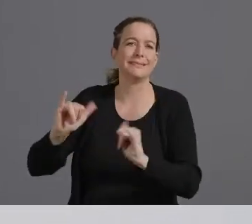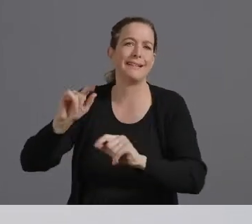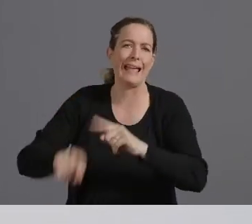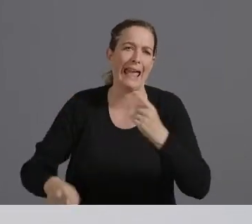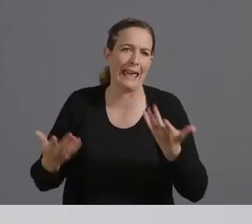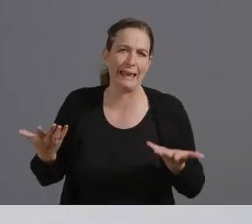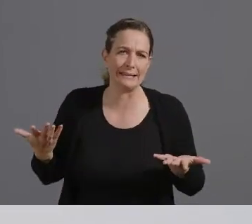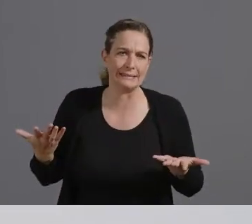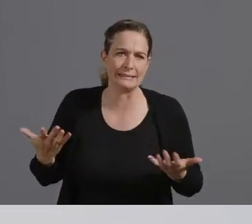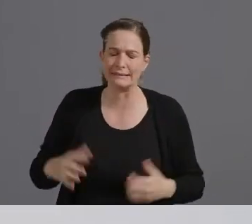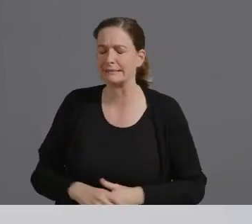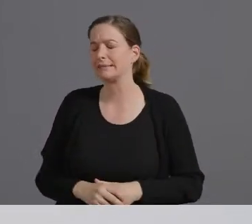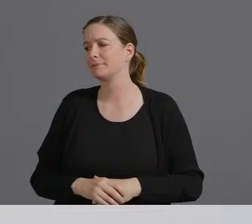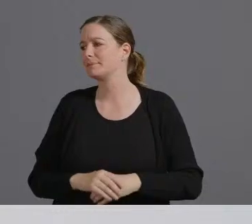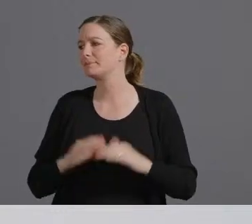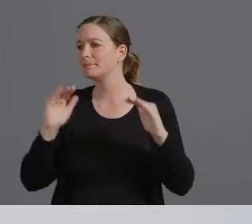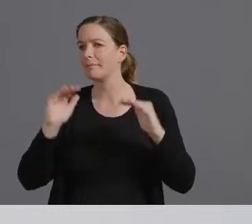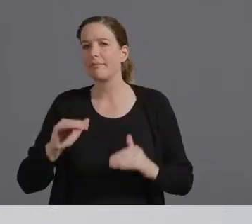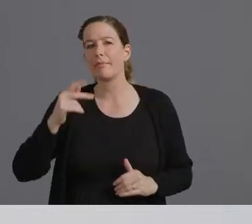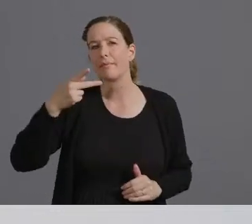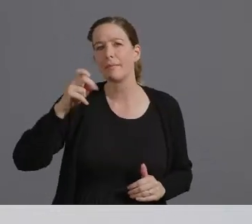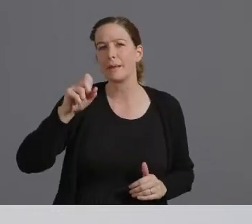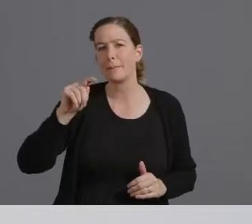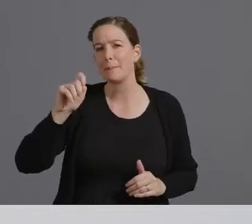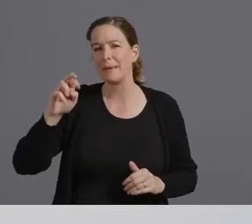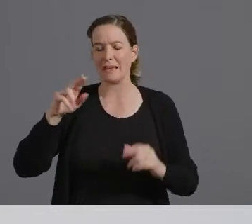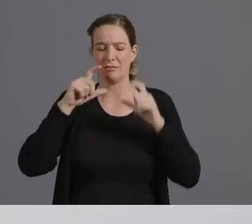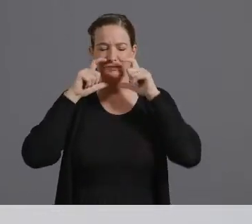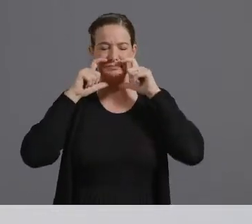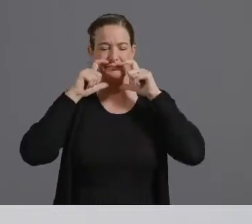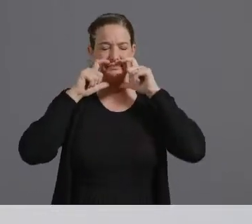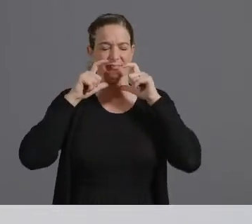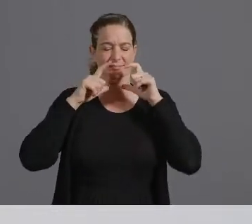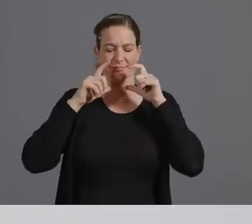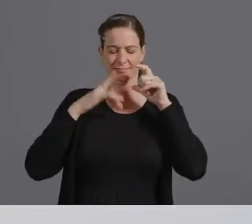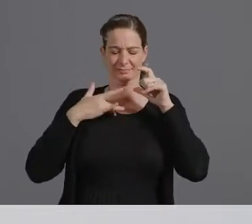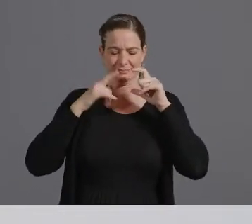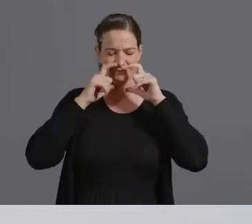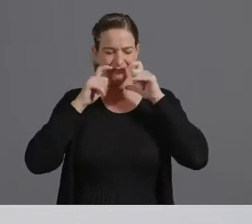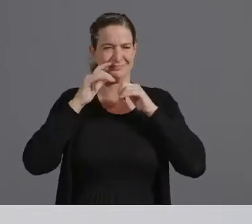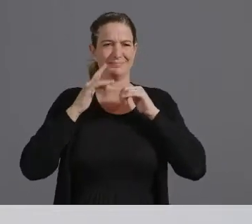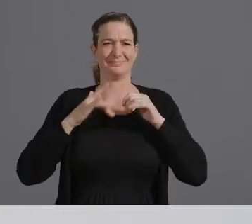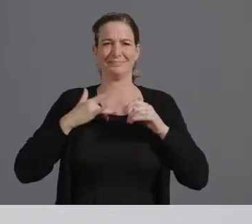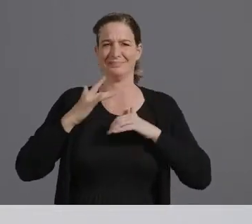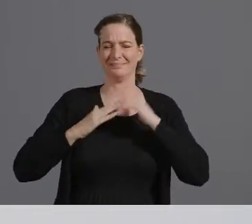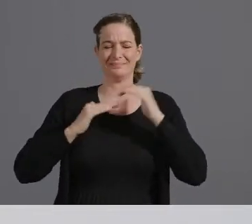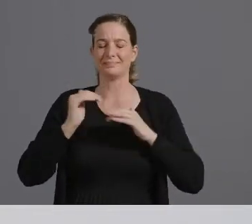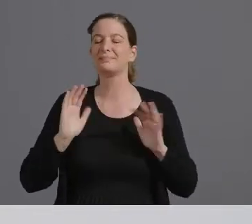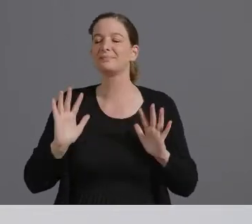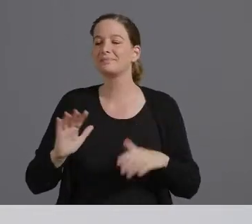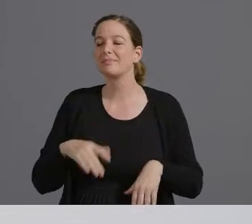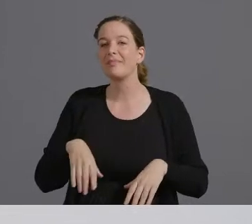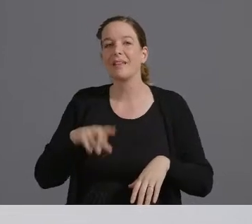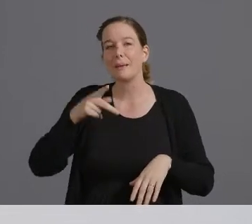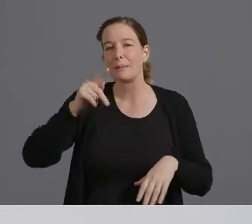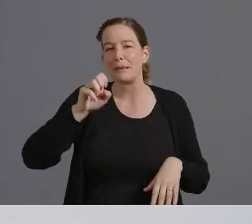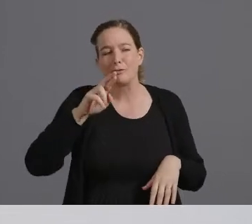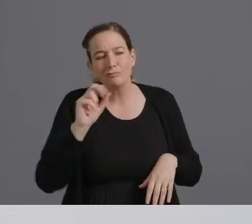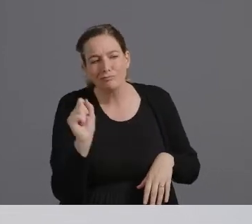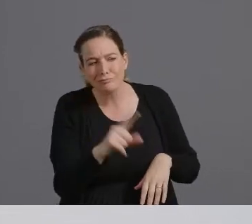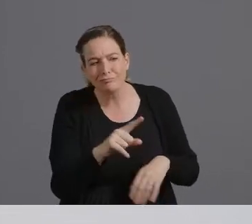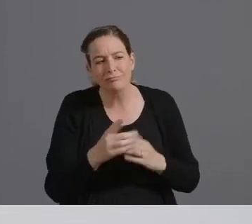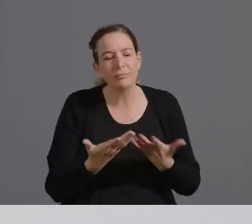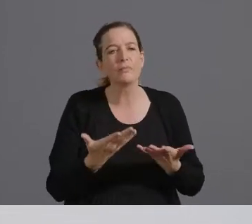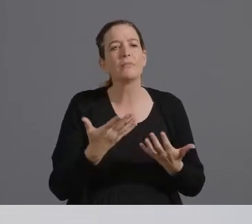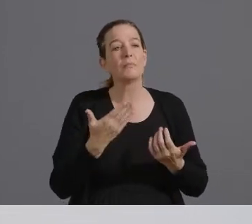Hi, Peter. Sorry, this is a weird mask. Hello, Dr. Christ. Good afternoon. So I wanted to ask a little bit more on the